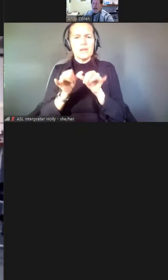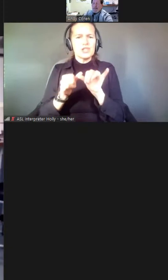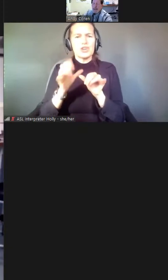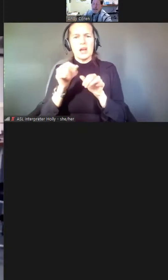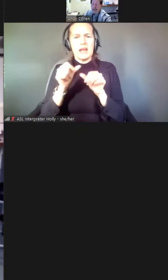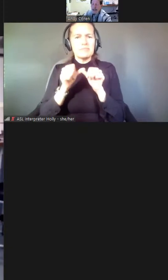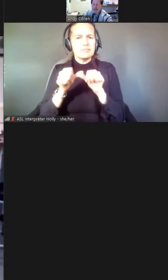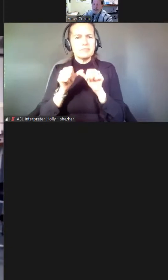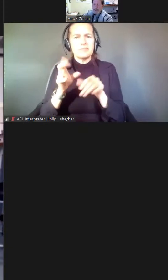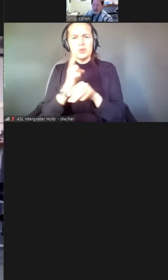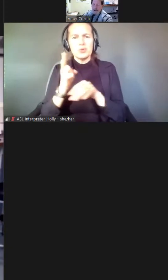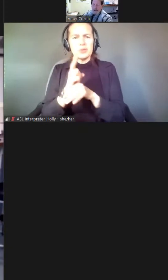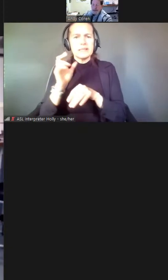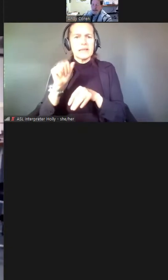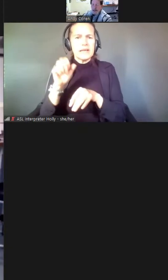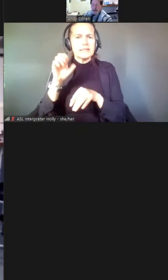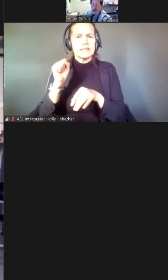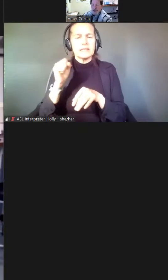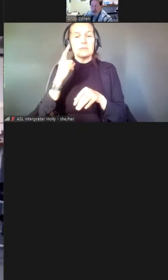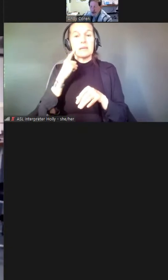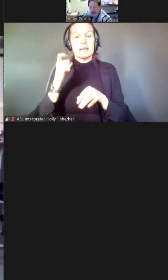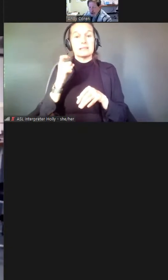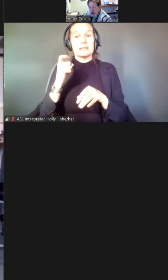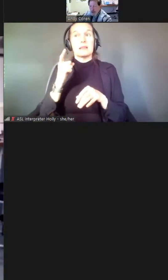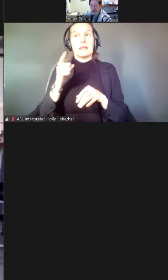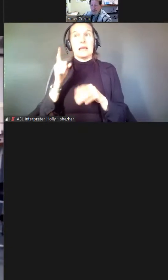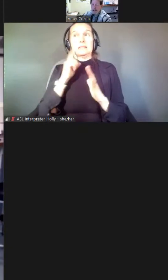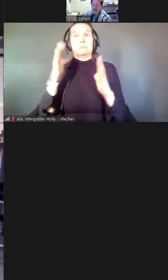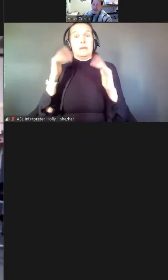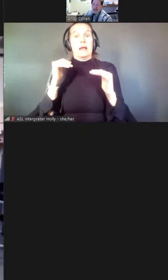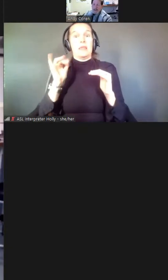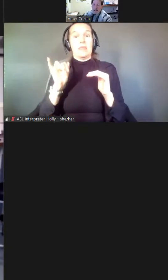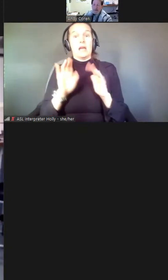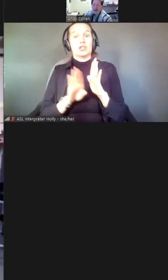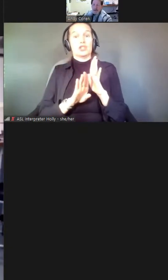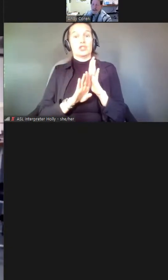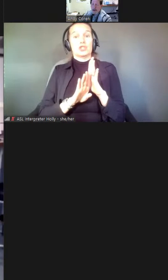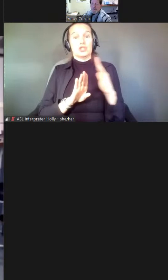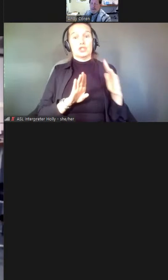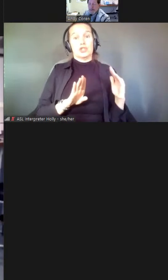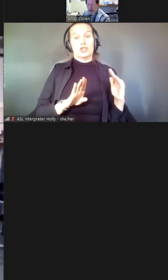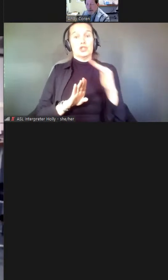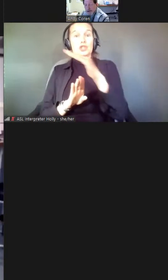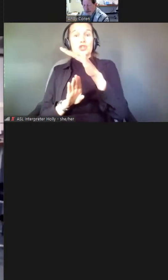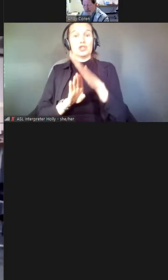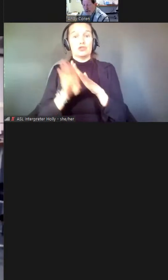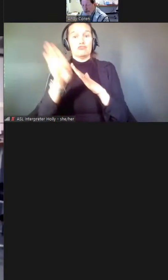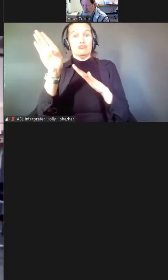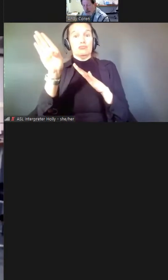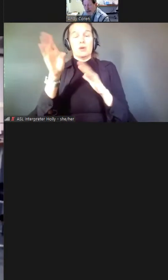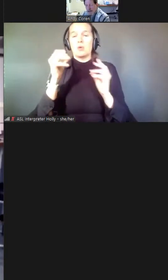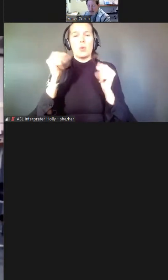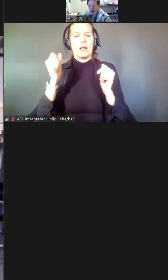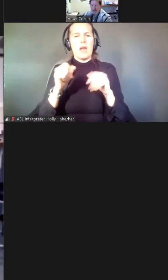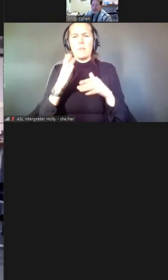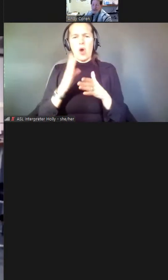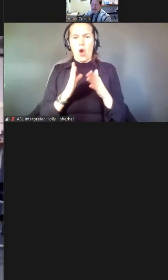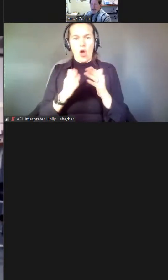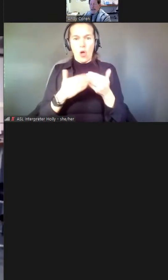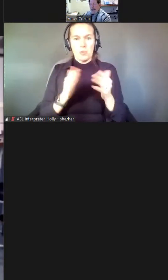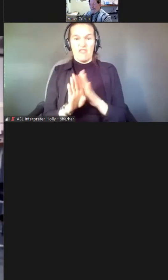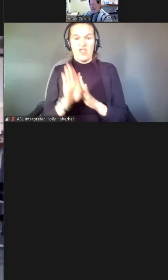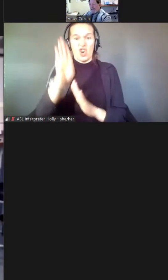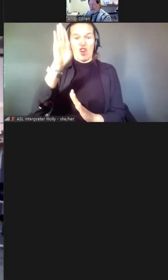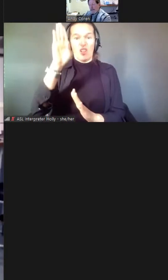cases because the expectation is that it surged so quickly. The numbers went up almost in a vertical line in most